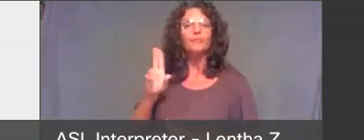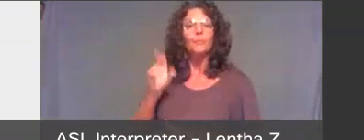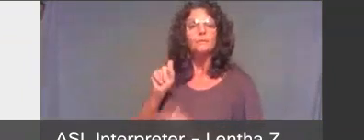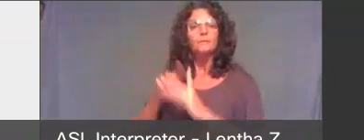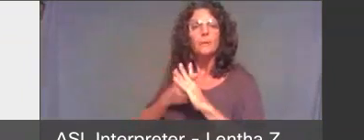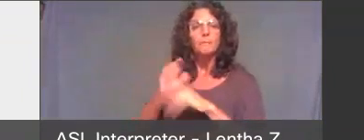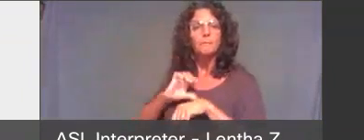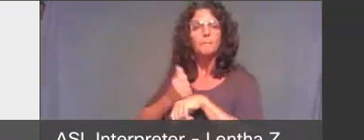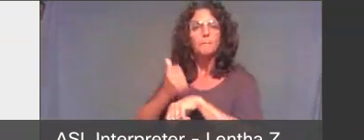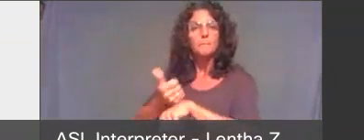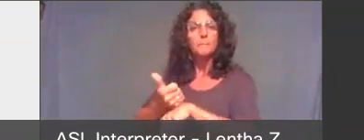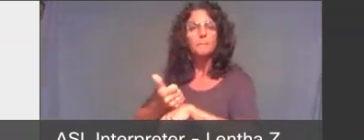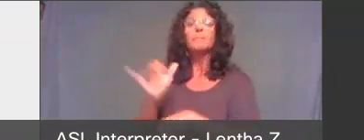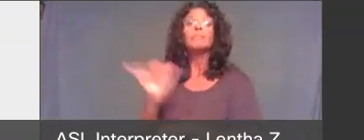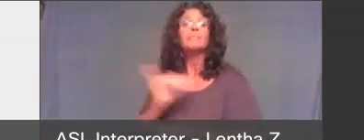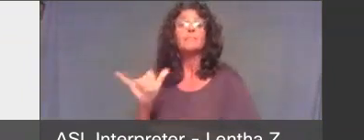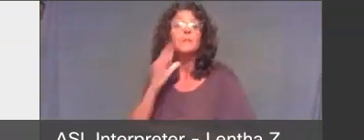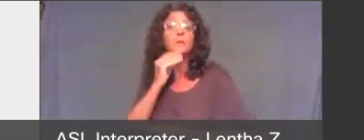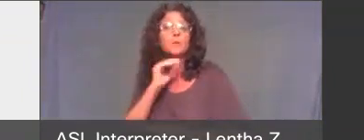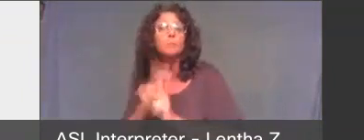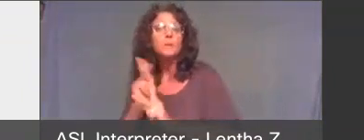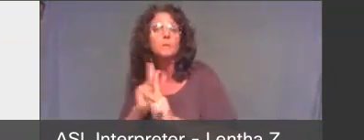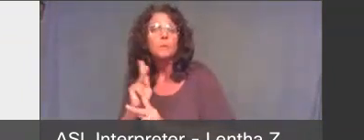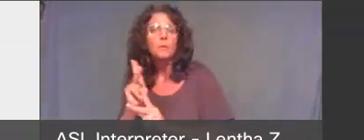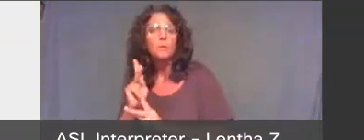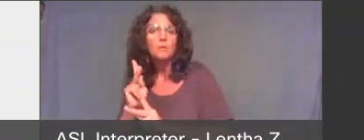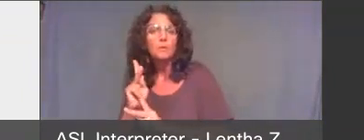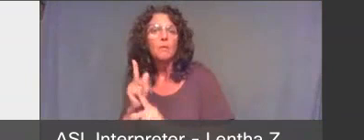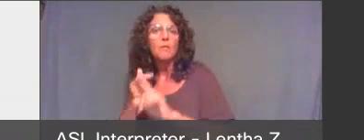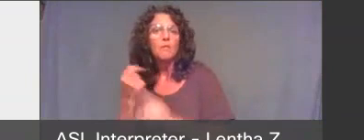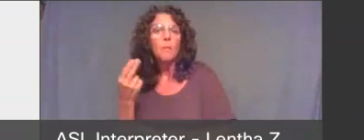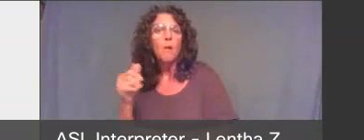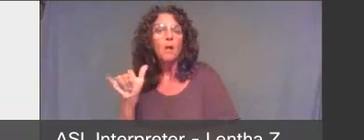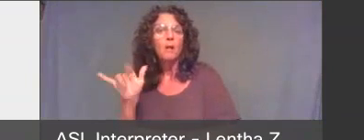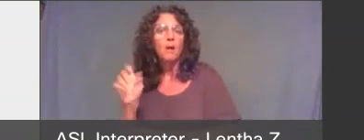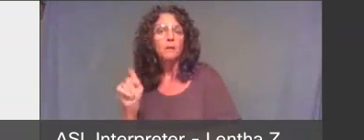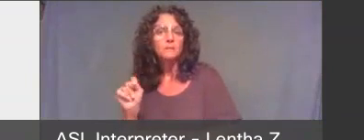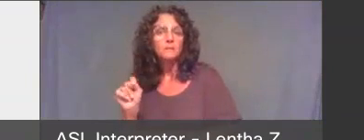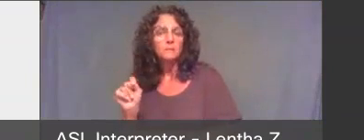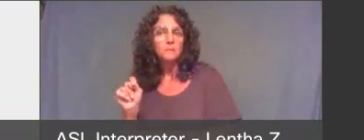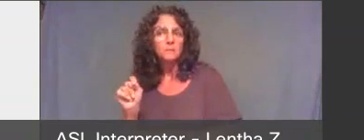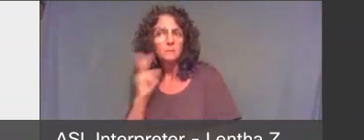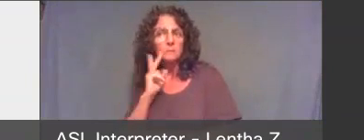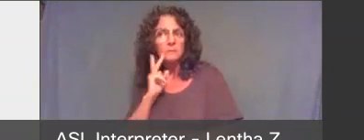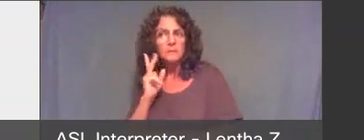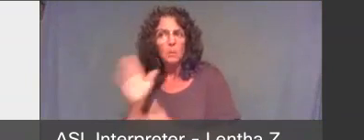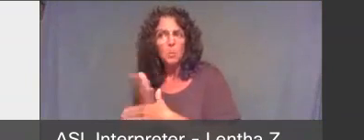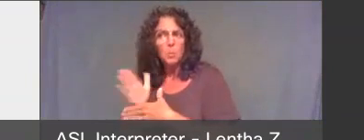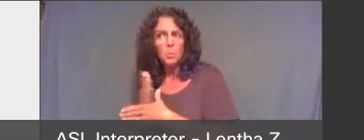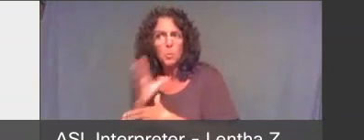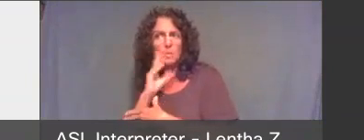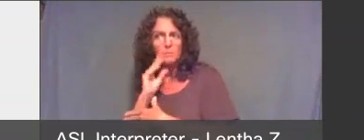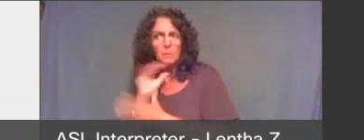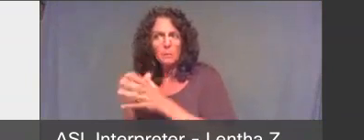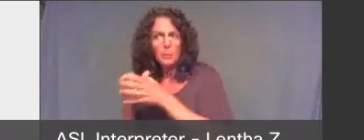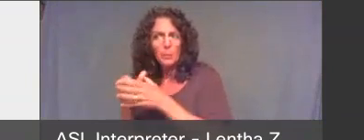with Jewish people and survivors of the Holocaust, that there's a sense of shared experience of